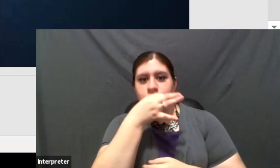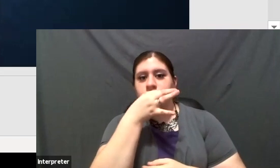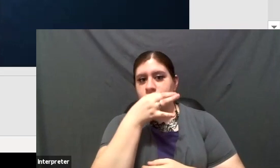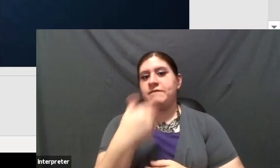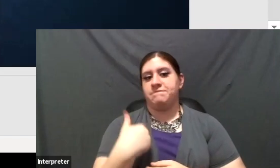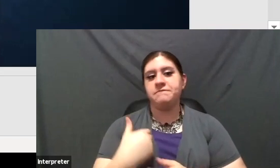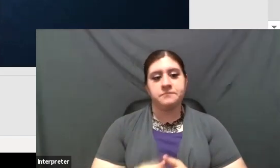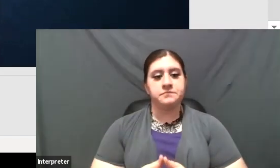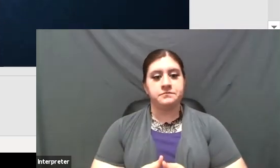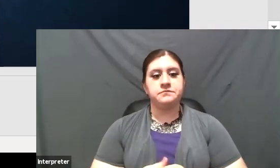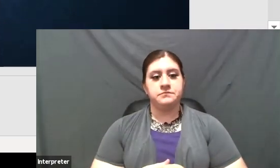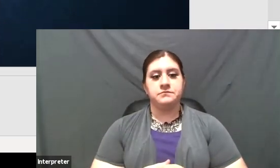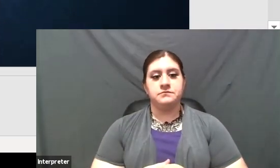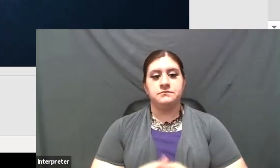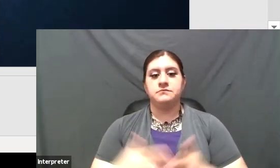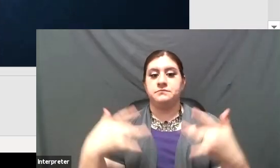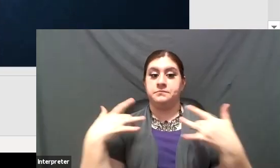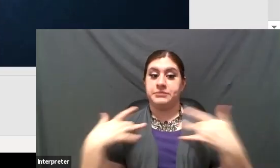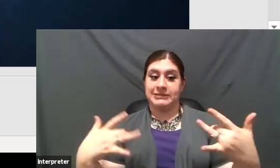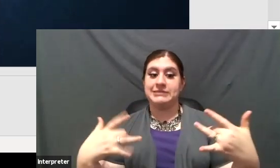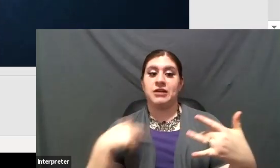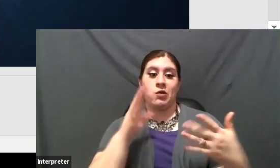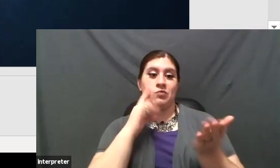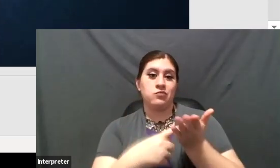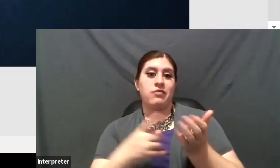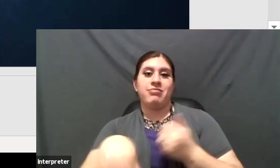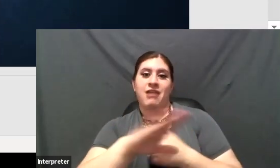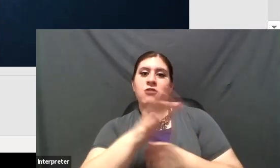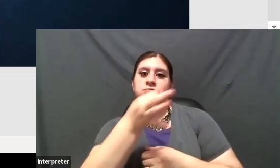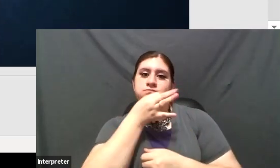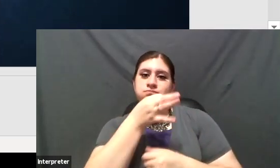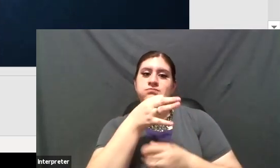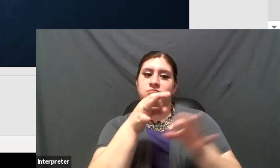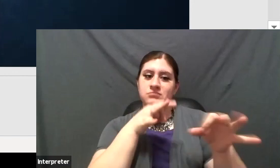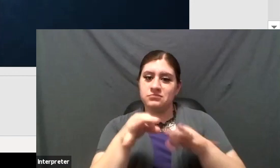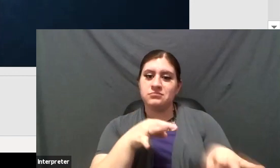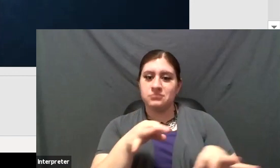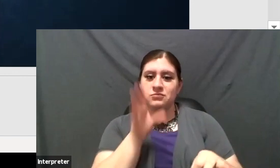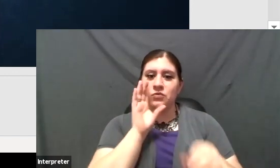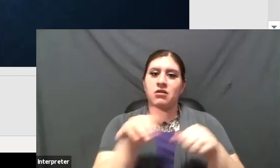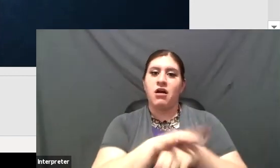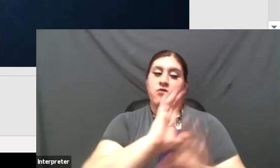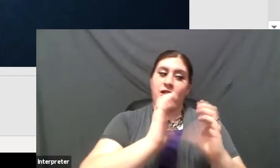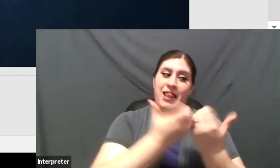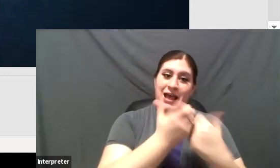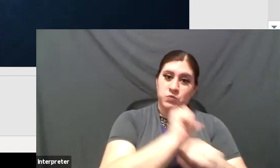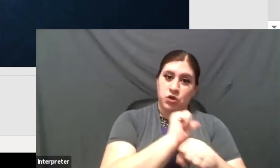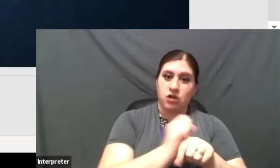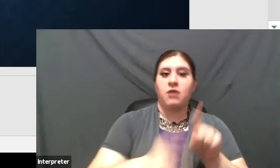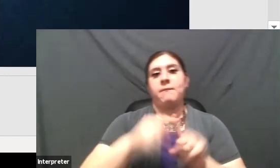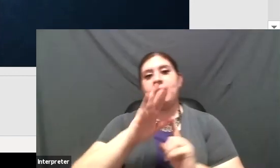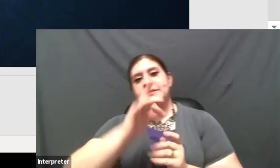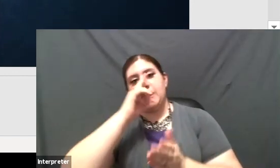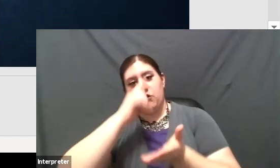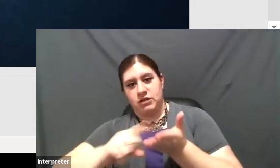well. And so generally I would talk about their areas of expertise, and this will cover both their coursework, the courses